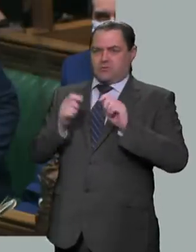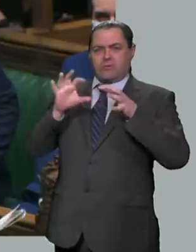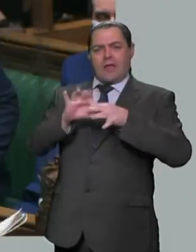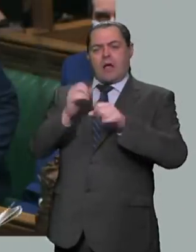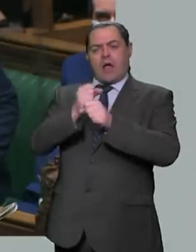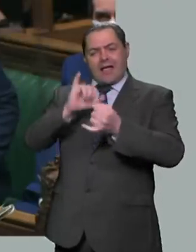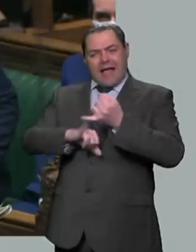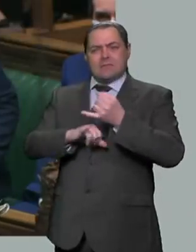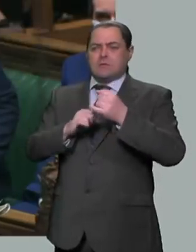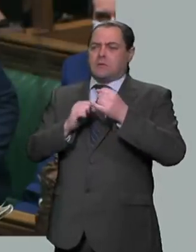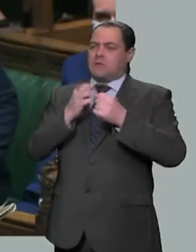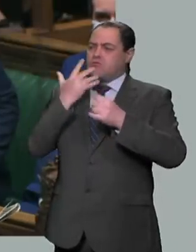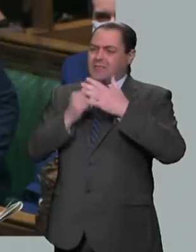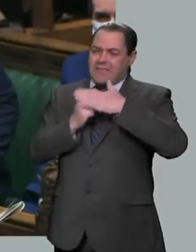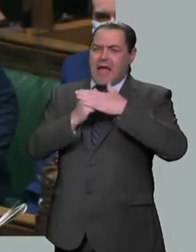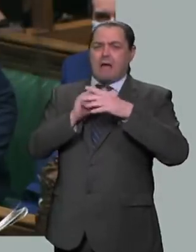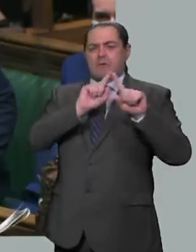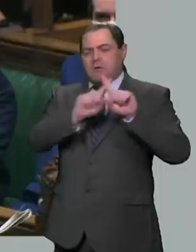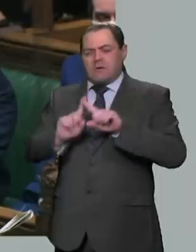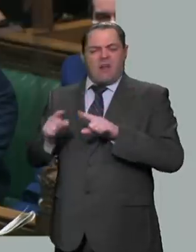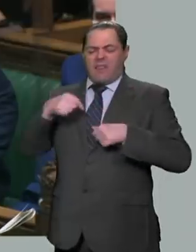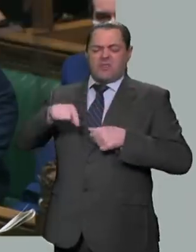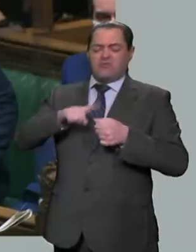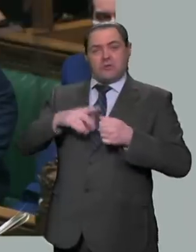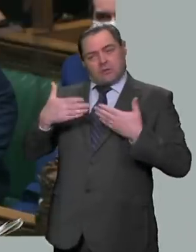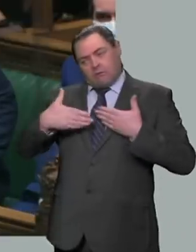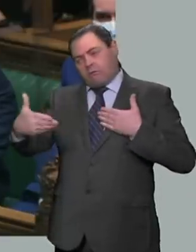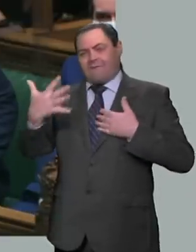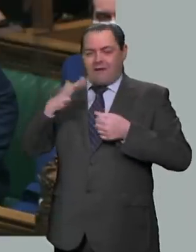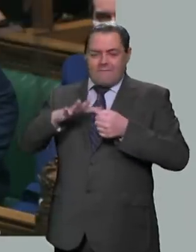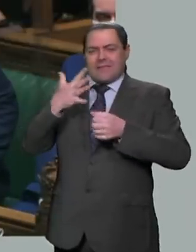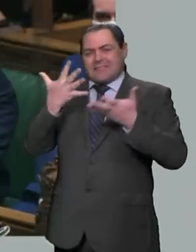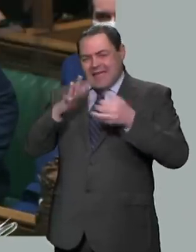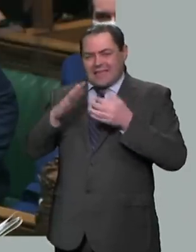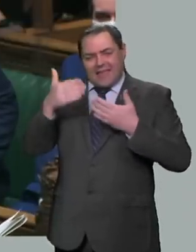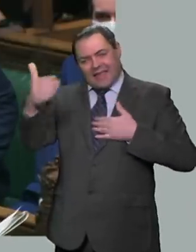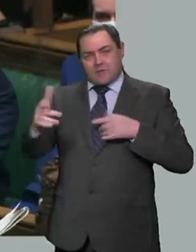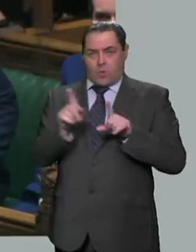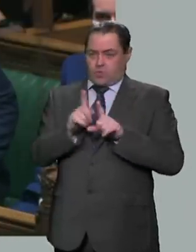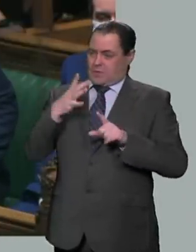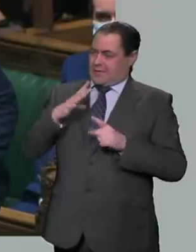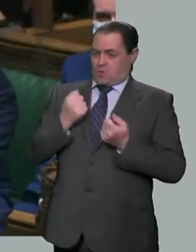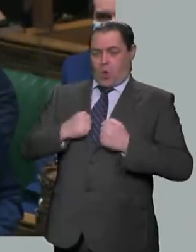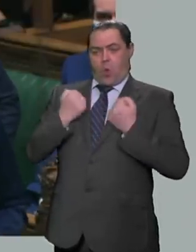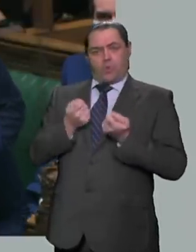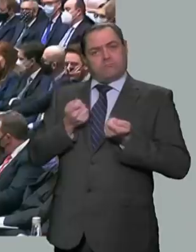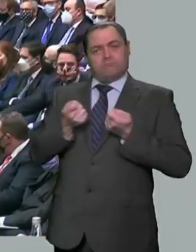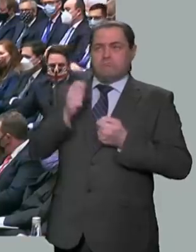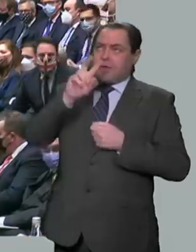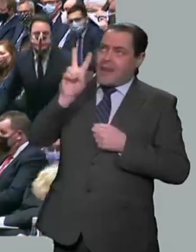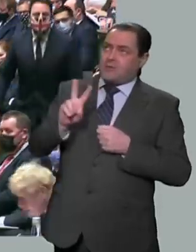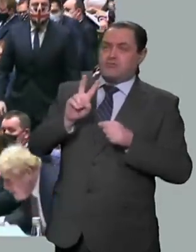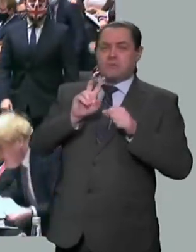price cap rather than just resetting it later this year, and energy self-sufficiency to uncouple us from Russian gas as well?